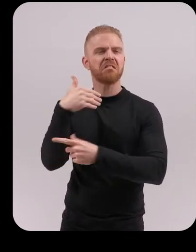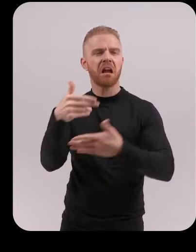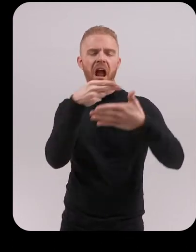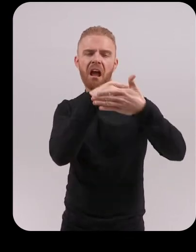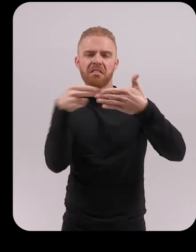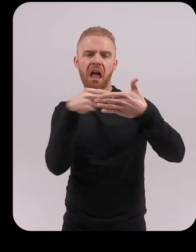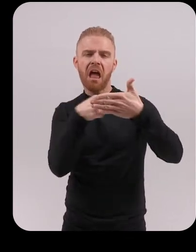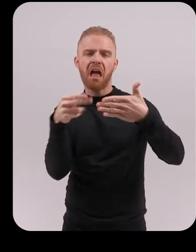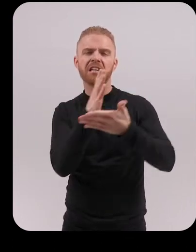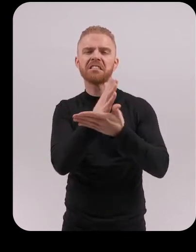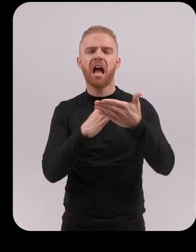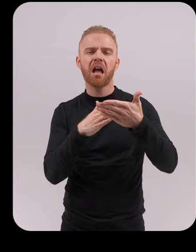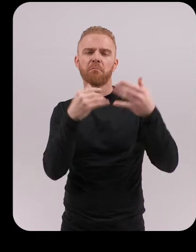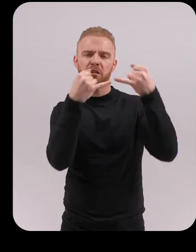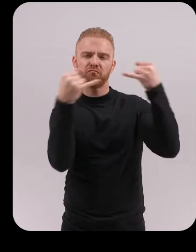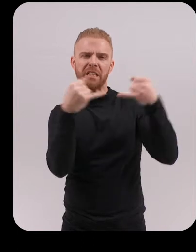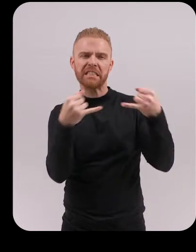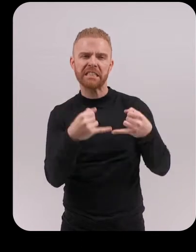here.